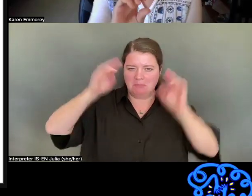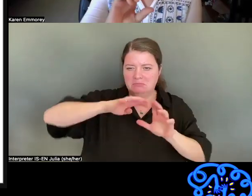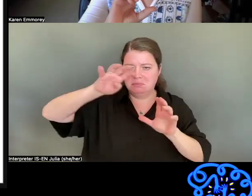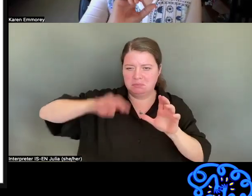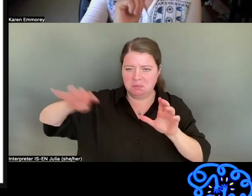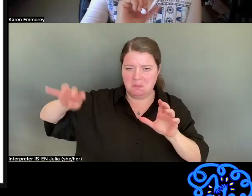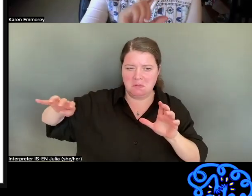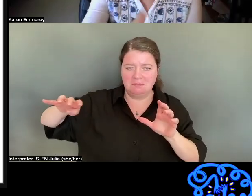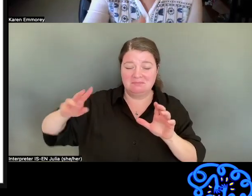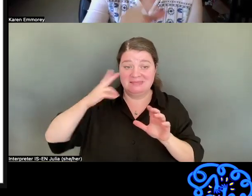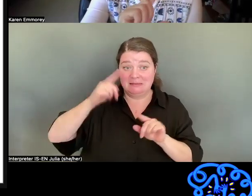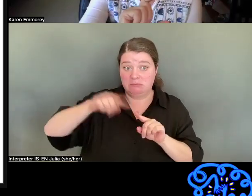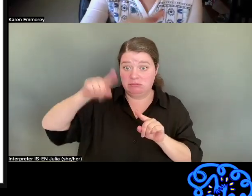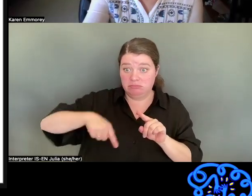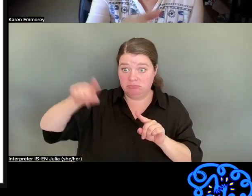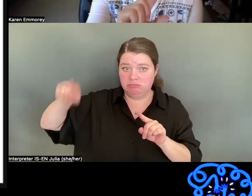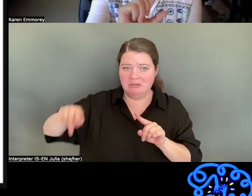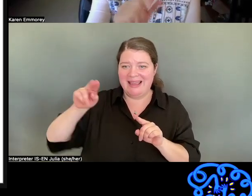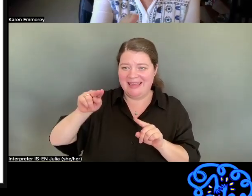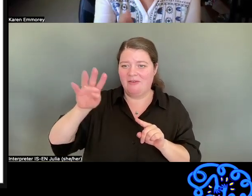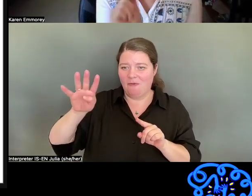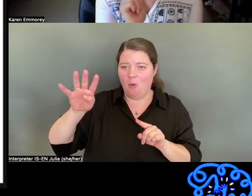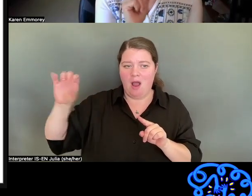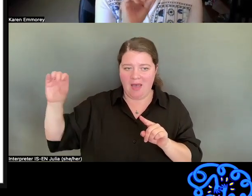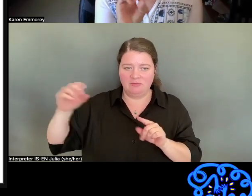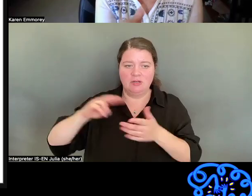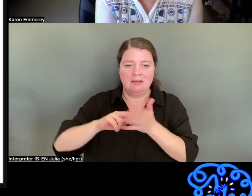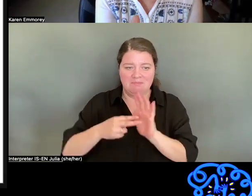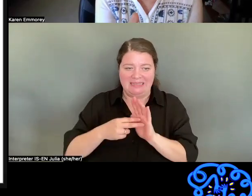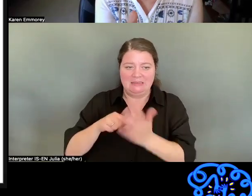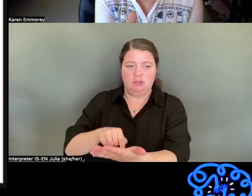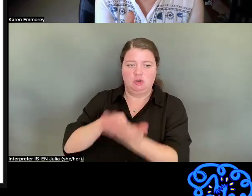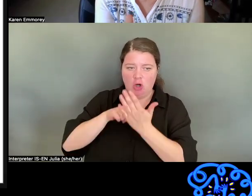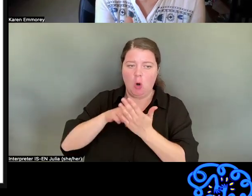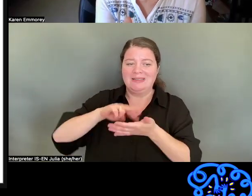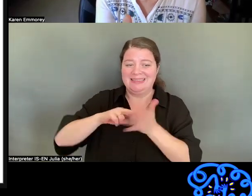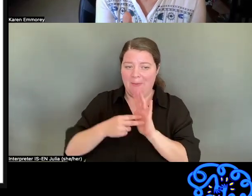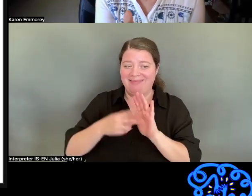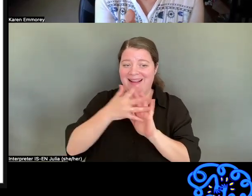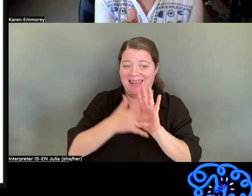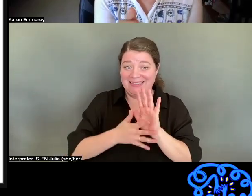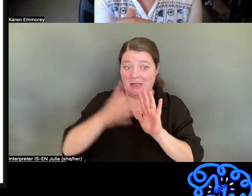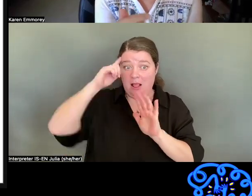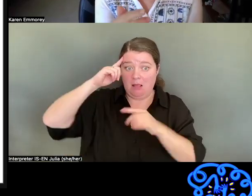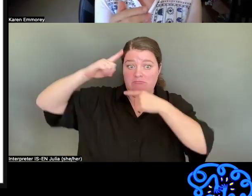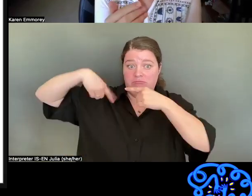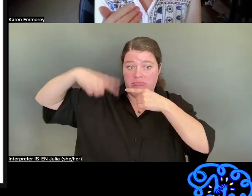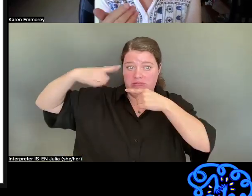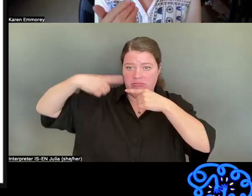is a index of semantic lexical processing, is affected by the iconicity.